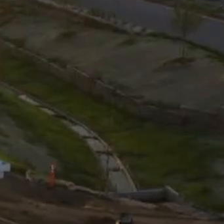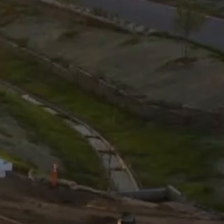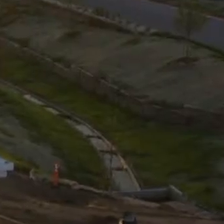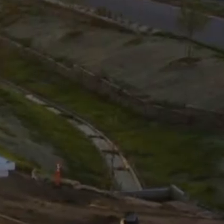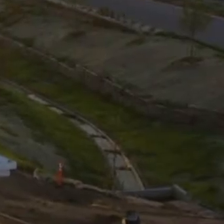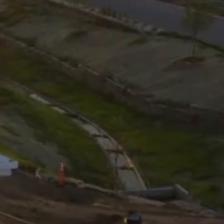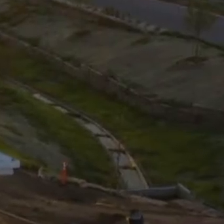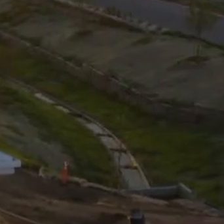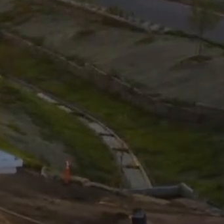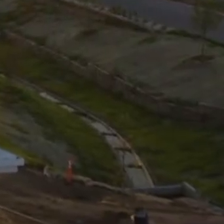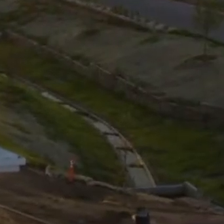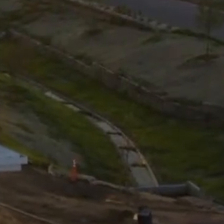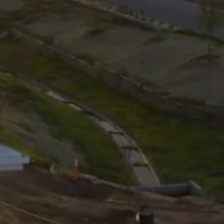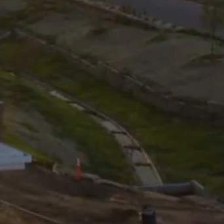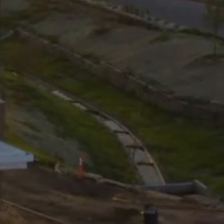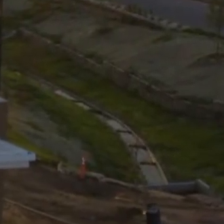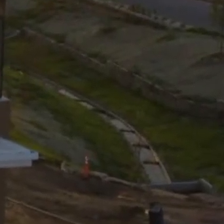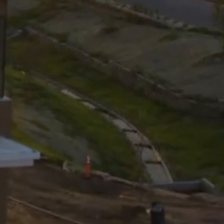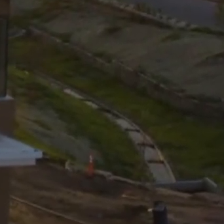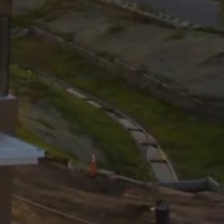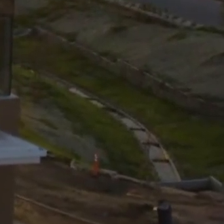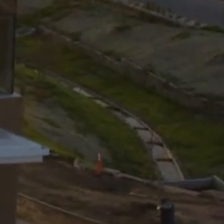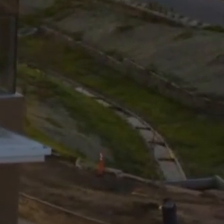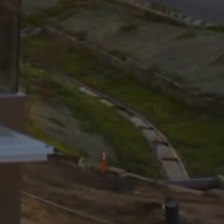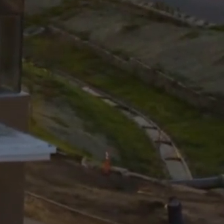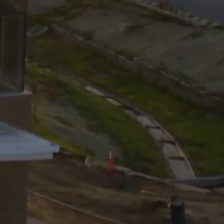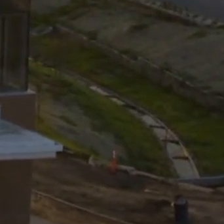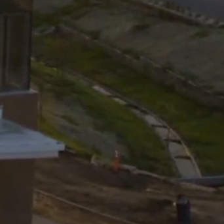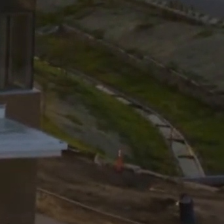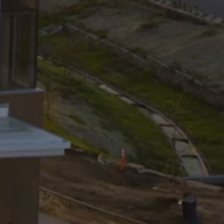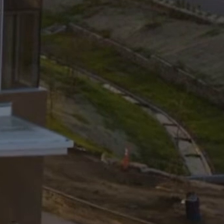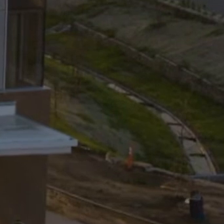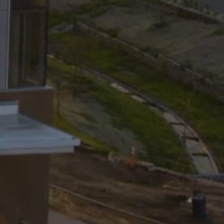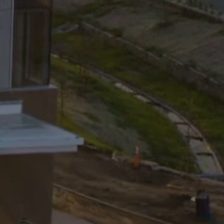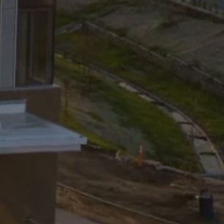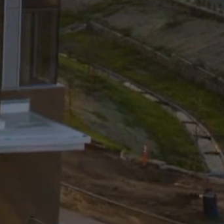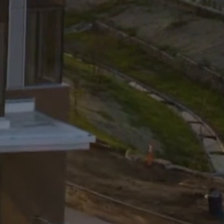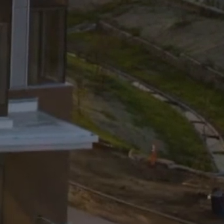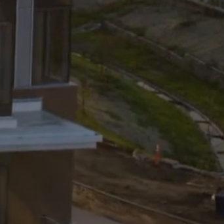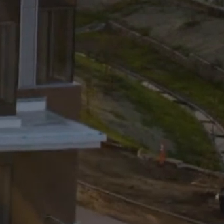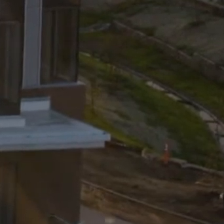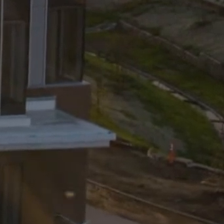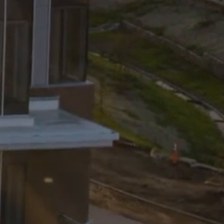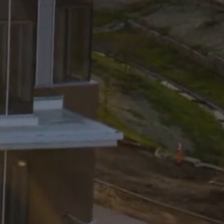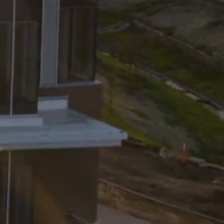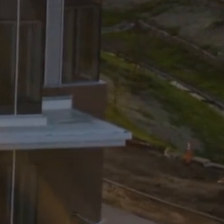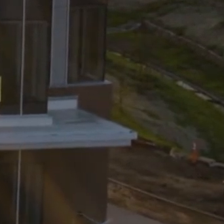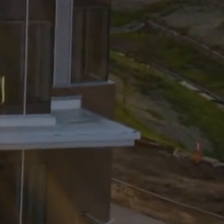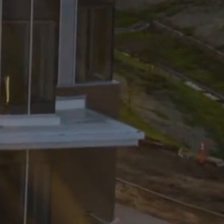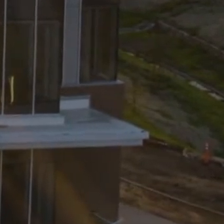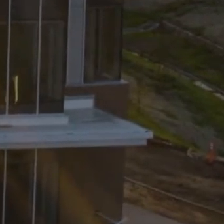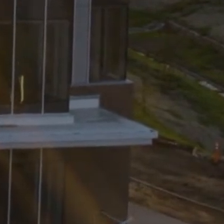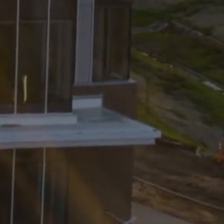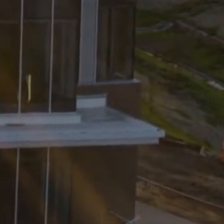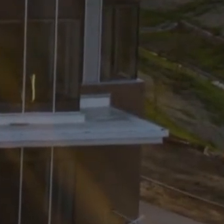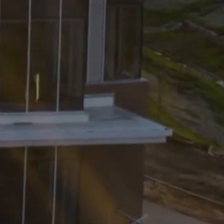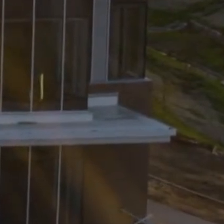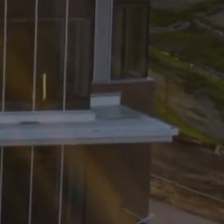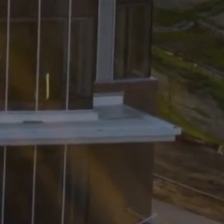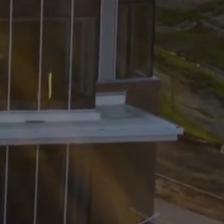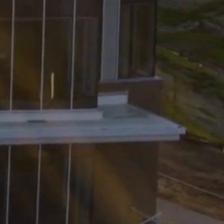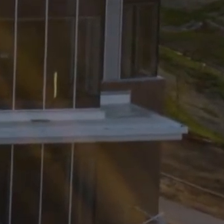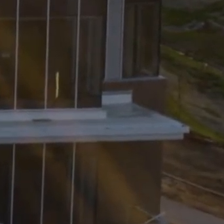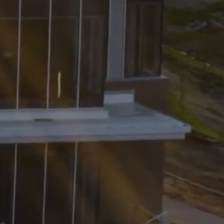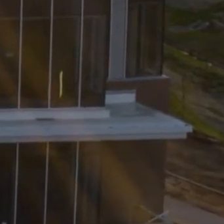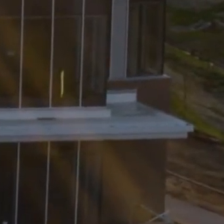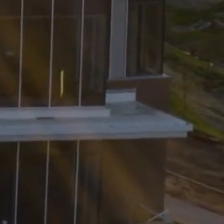Now, I would suspect that the Sisters of St. Francis and the Sisters of Charity, the foundresses of Penrose Hospital and St. Francis Medical Center, probably